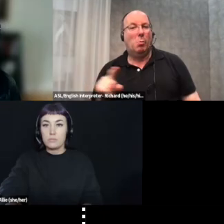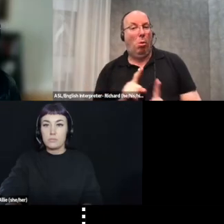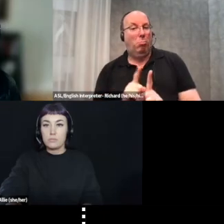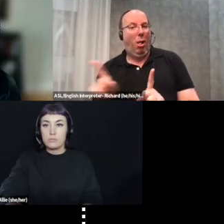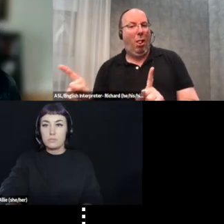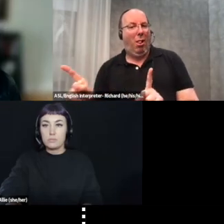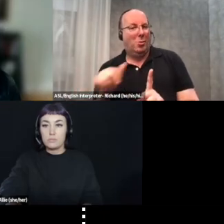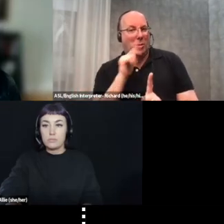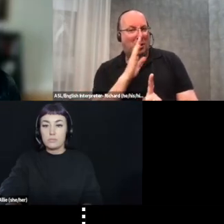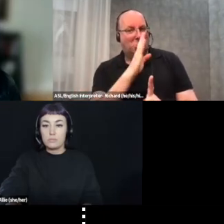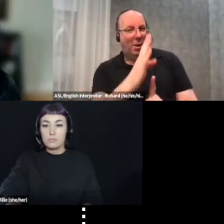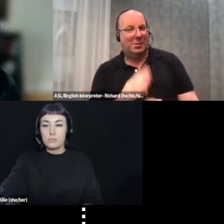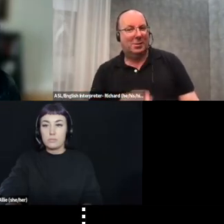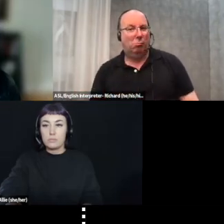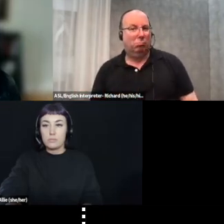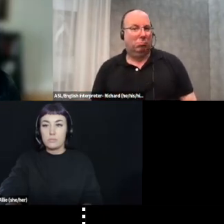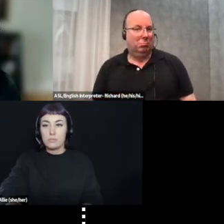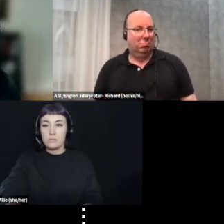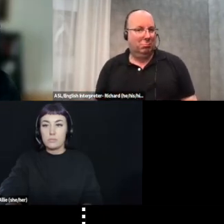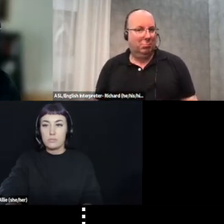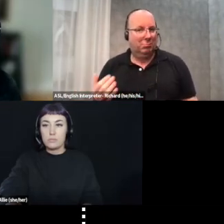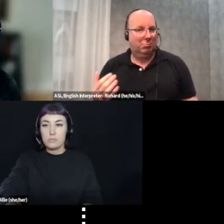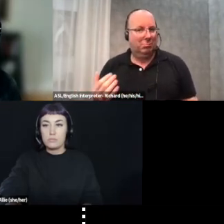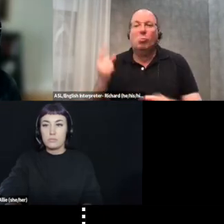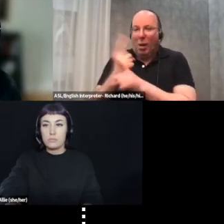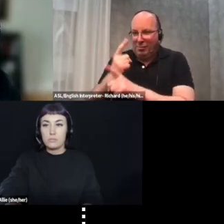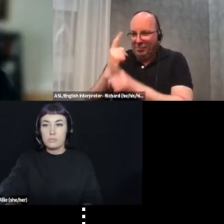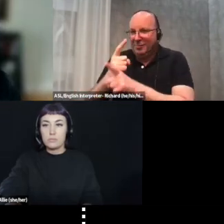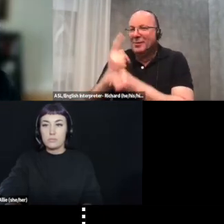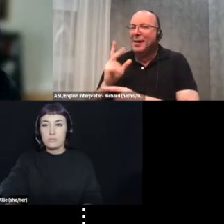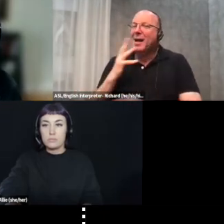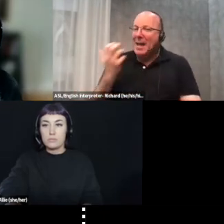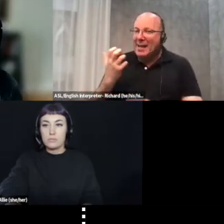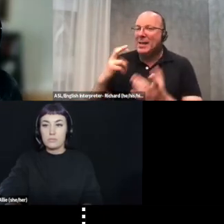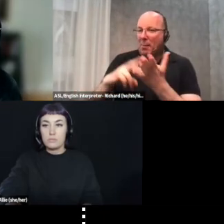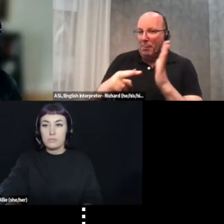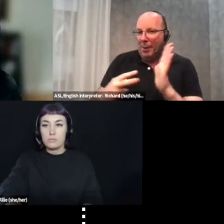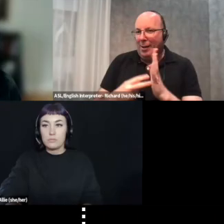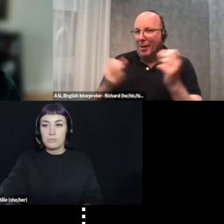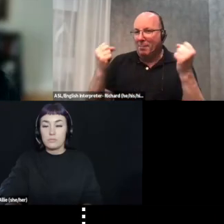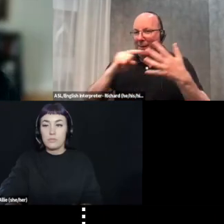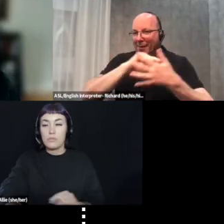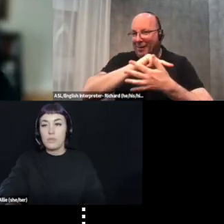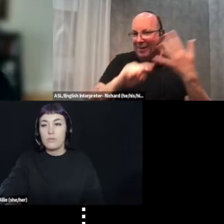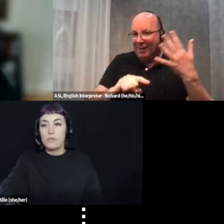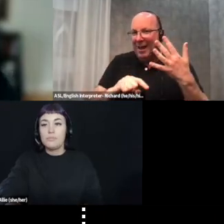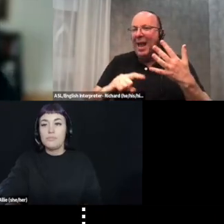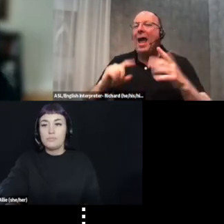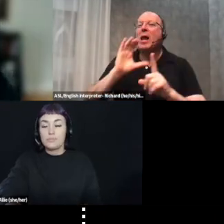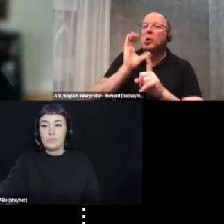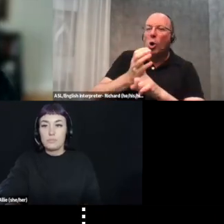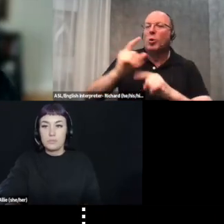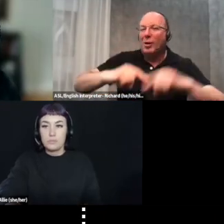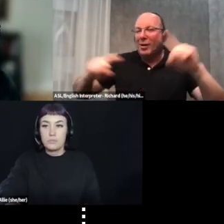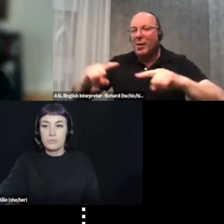completely straight. Mhm. Yeah, so kink can mean a lot of things, and it also varies by culture,